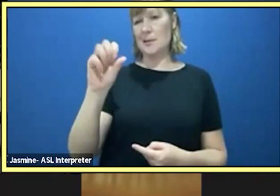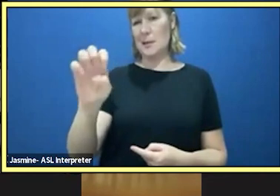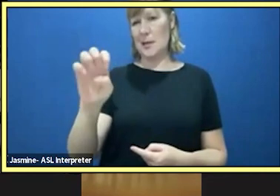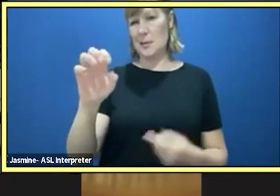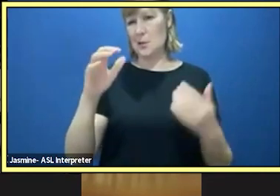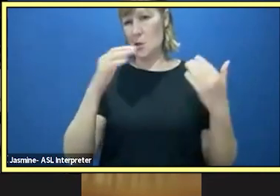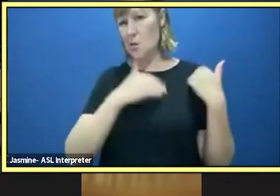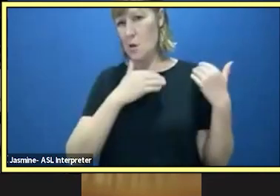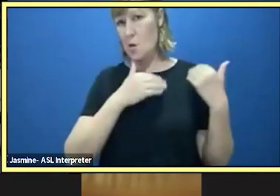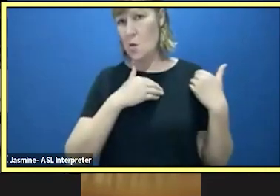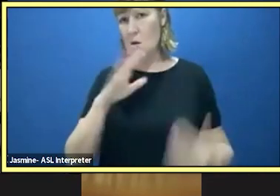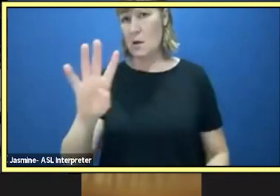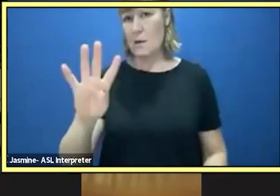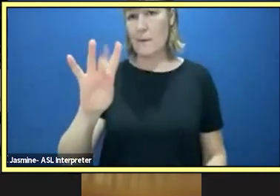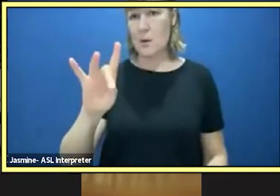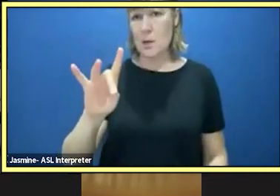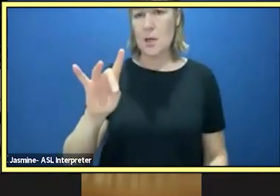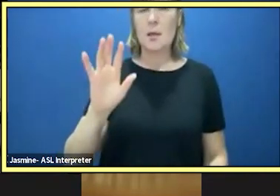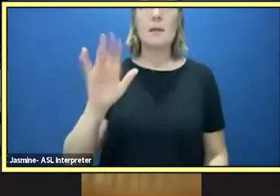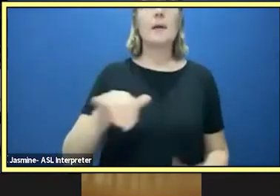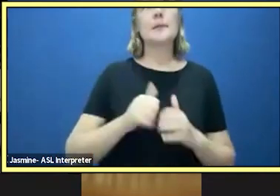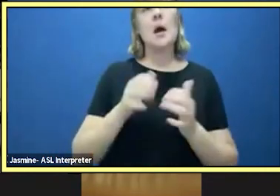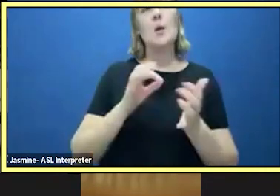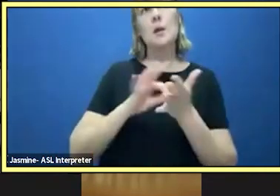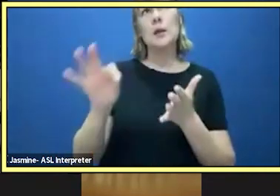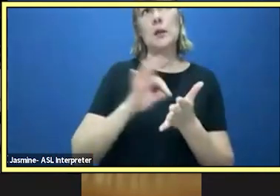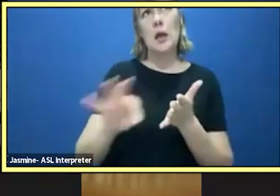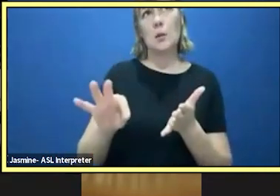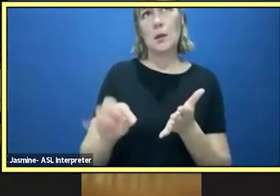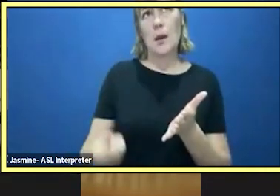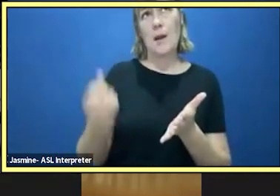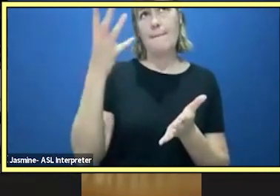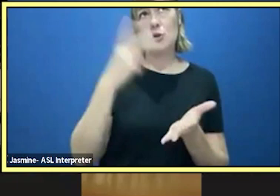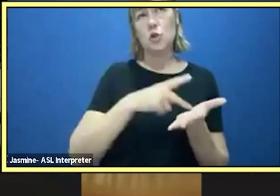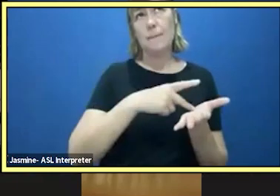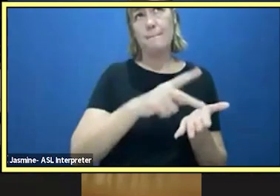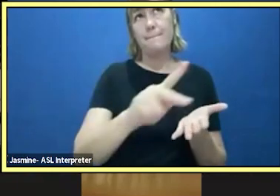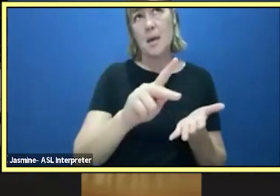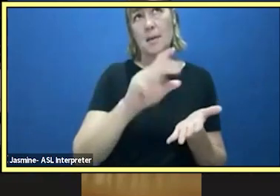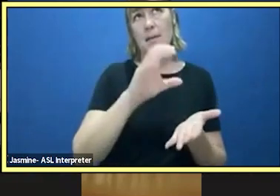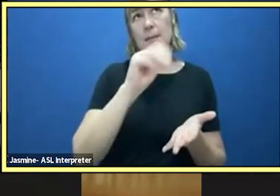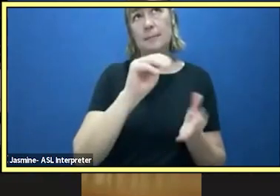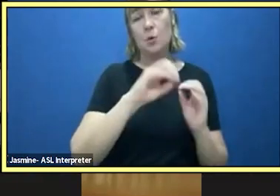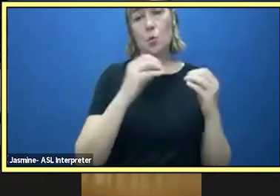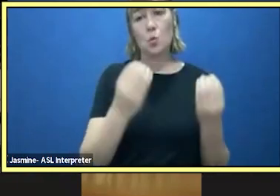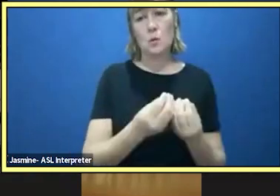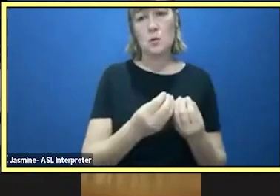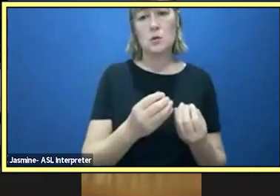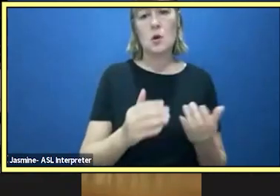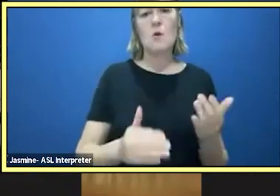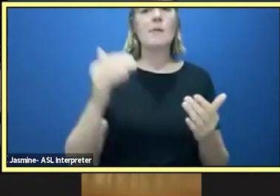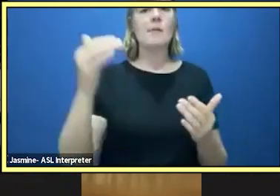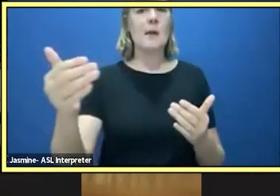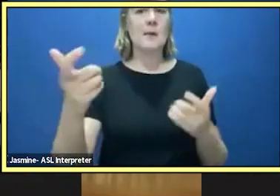calculated the rate of pay for the case management organization. And our next stakeholder meeting, our next large stakeholder meeting